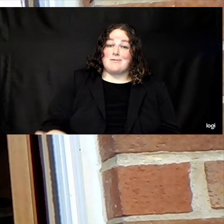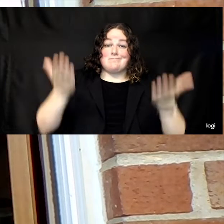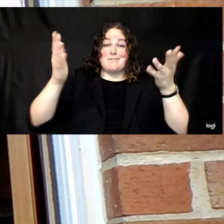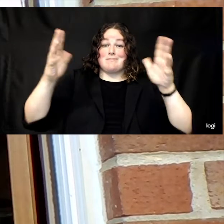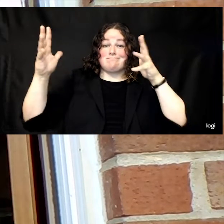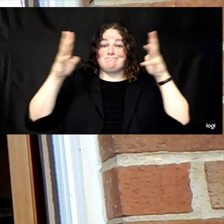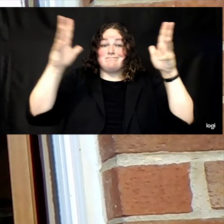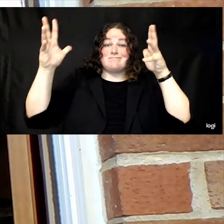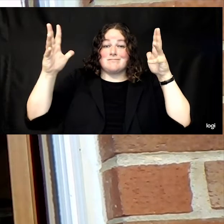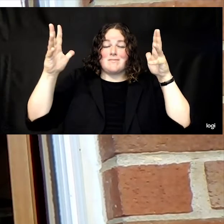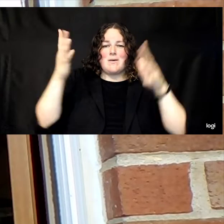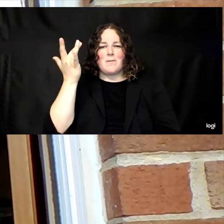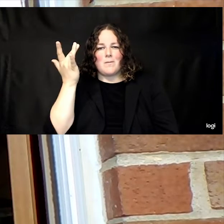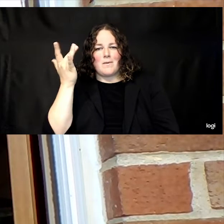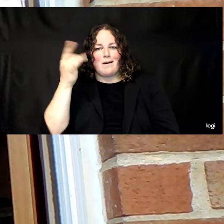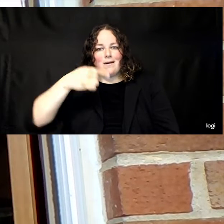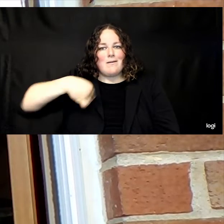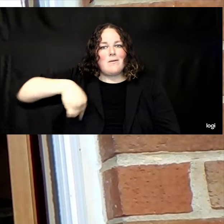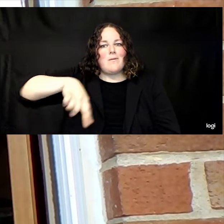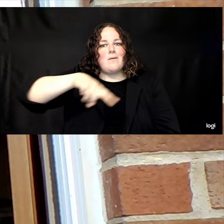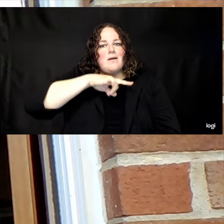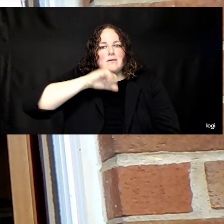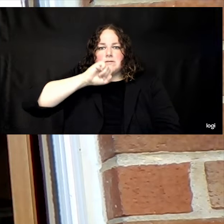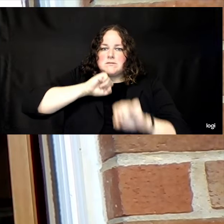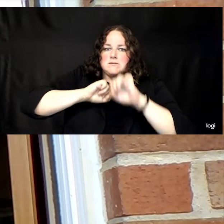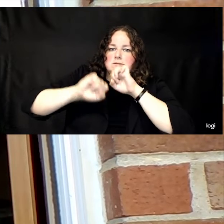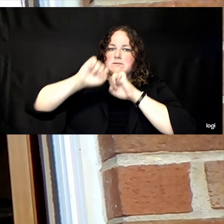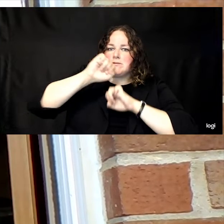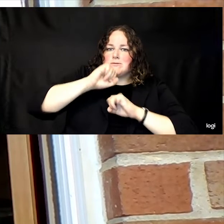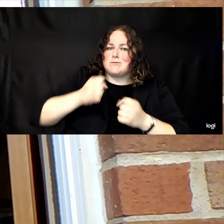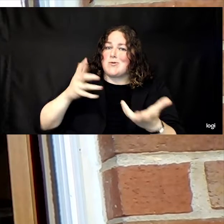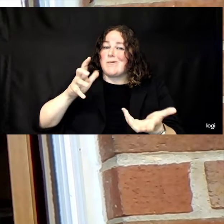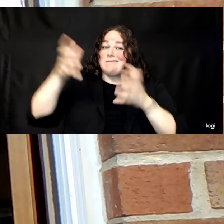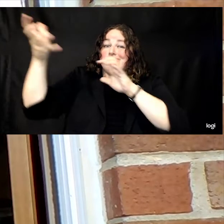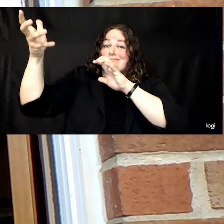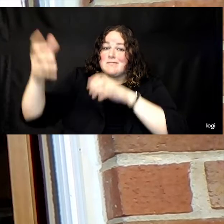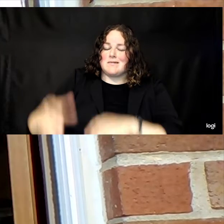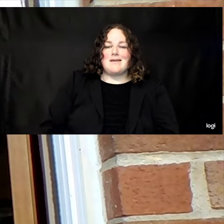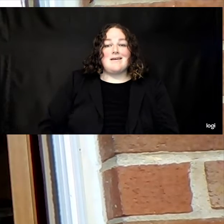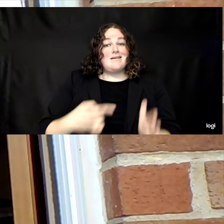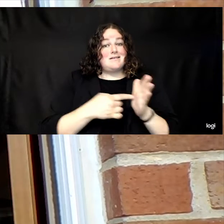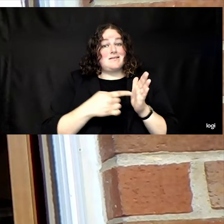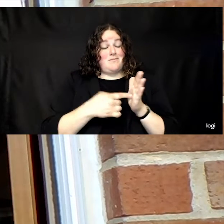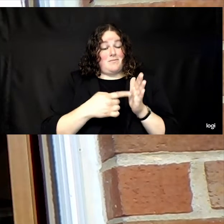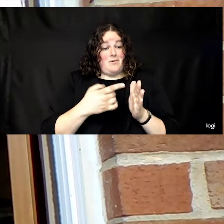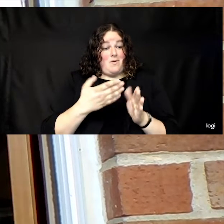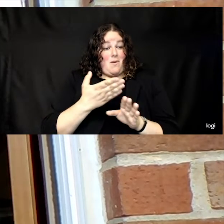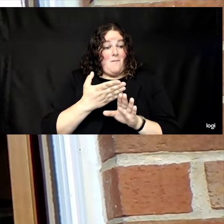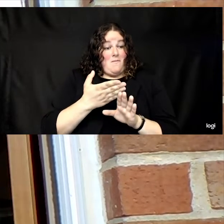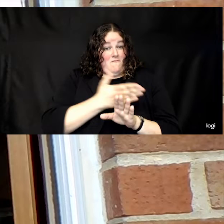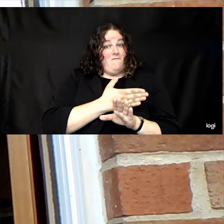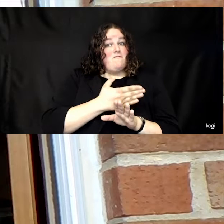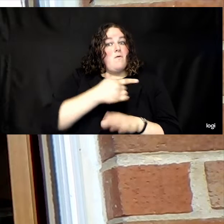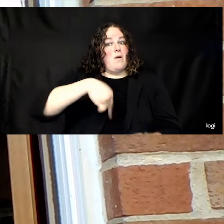of applause, because we survived countless catastrophes to get here today. For example, we survived the 9/11